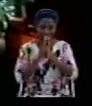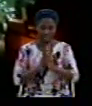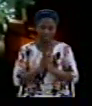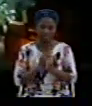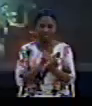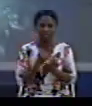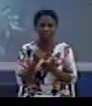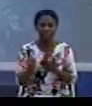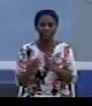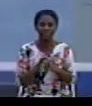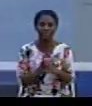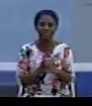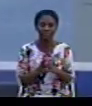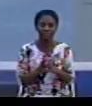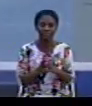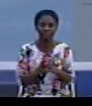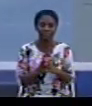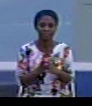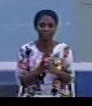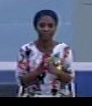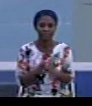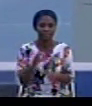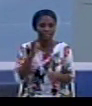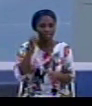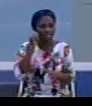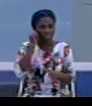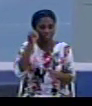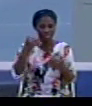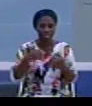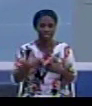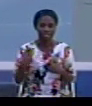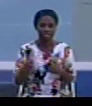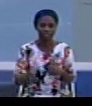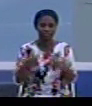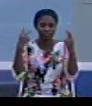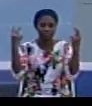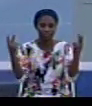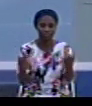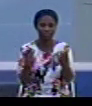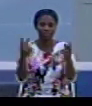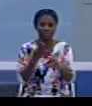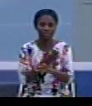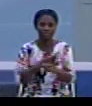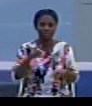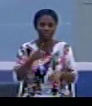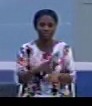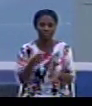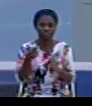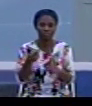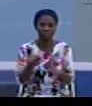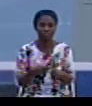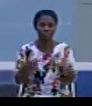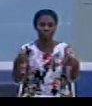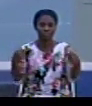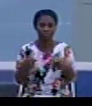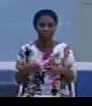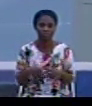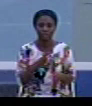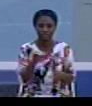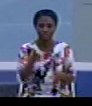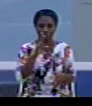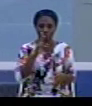Amen! She has the victory, freedom from peppery sensation. You are forever freed